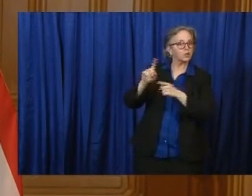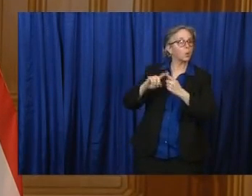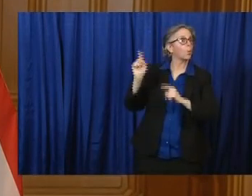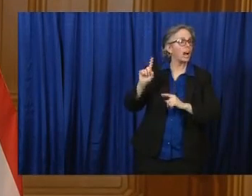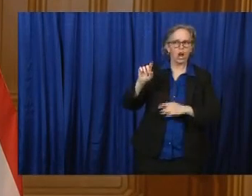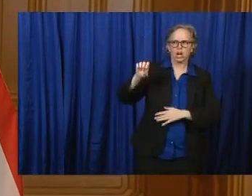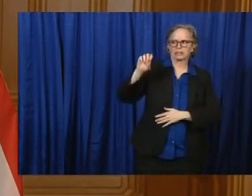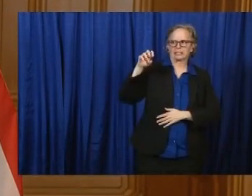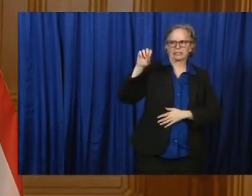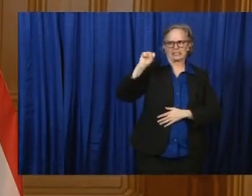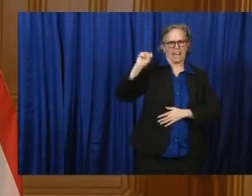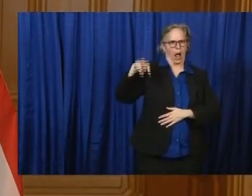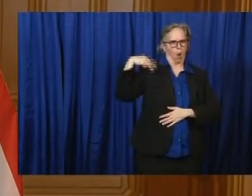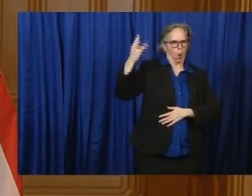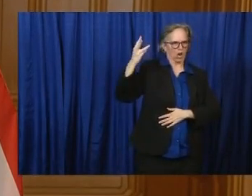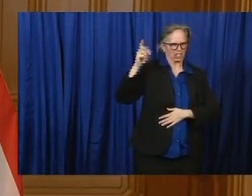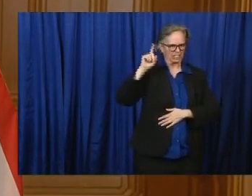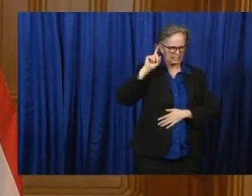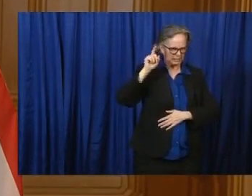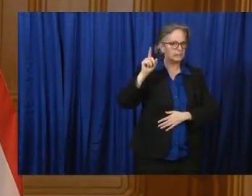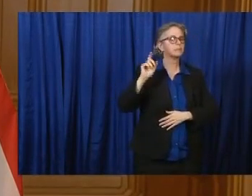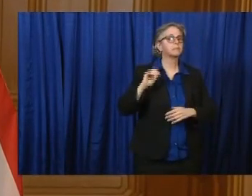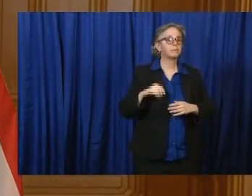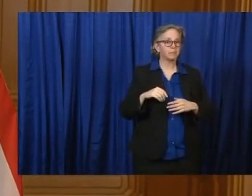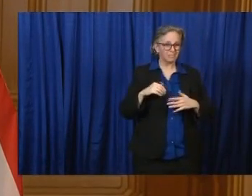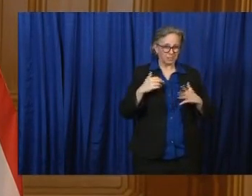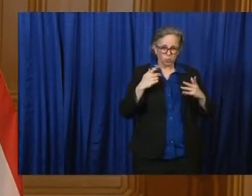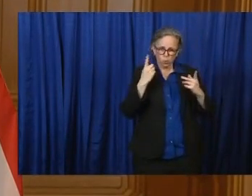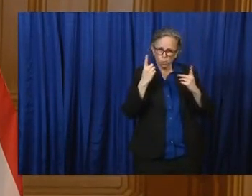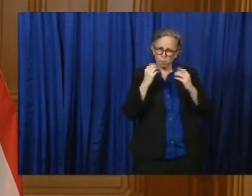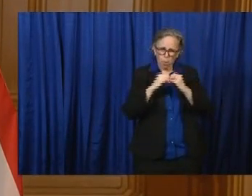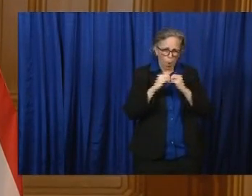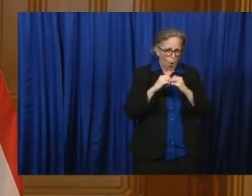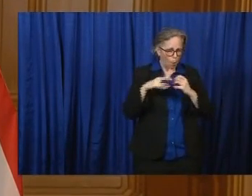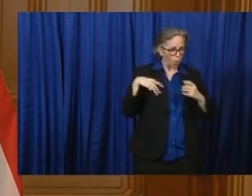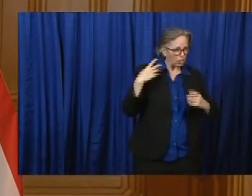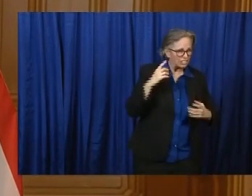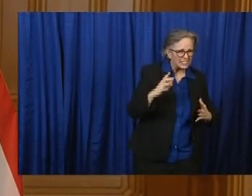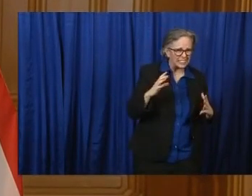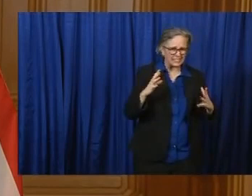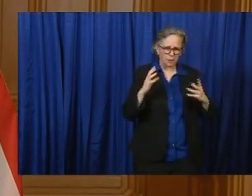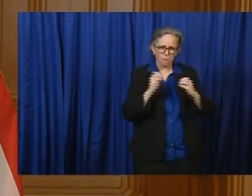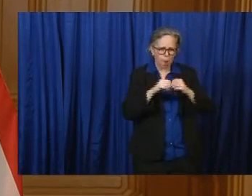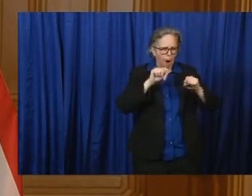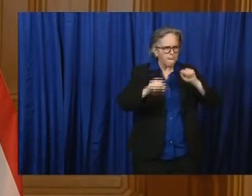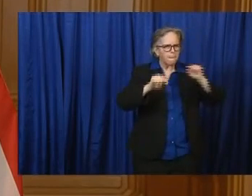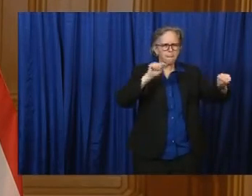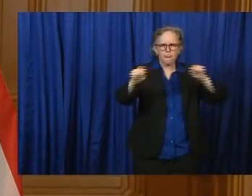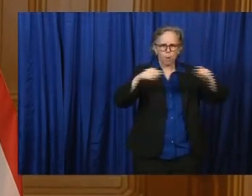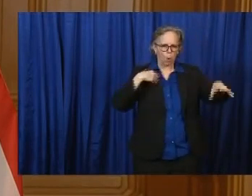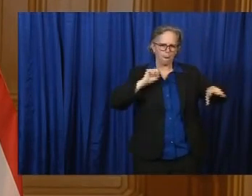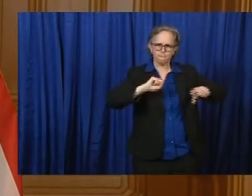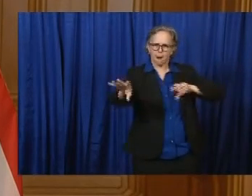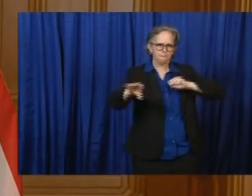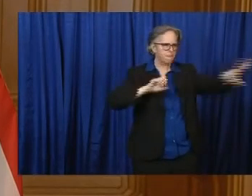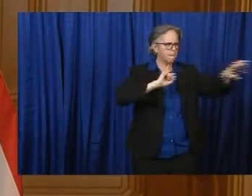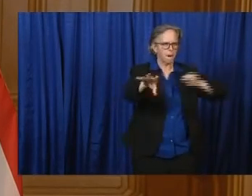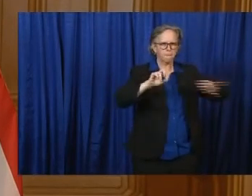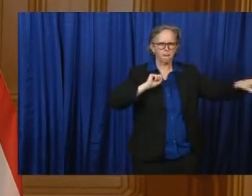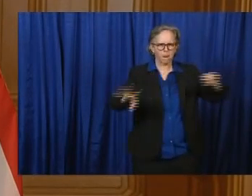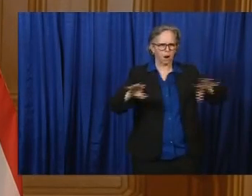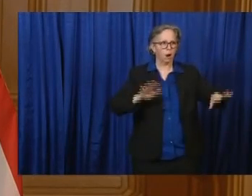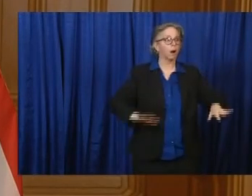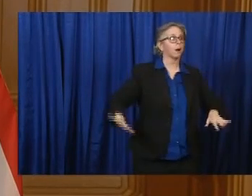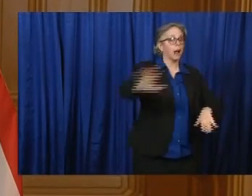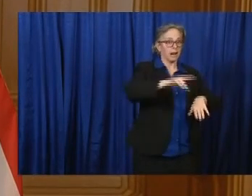Battelle will continue in the weeks ahead to get more of these machines out to different parts of the country. So